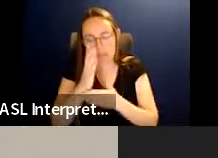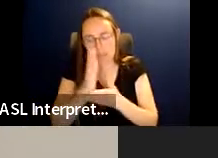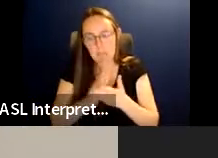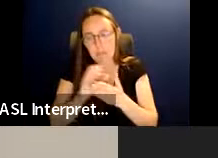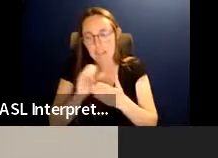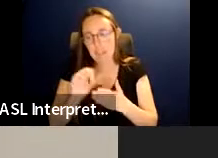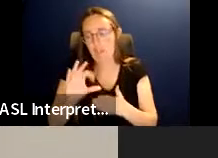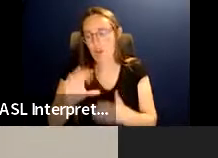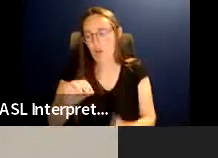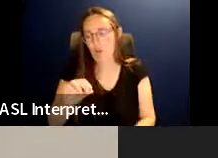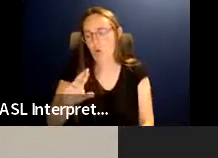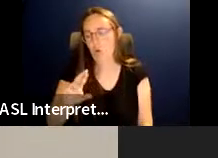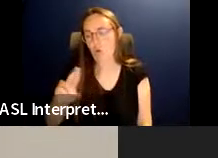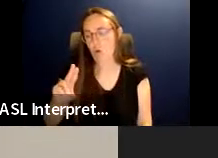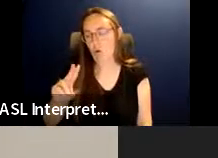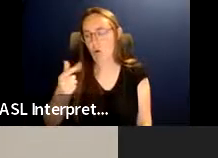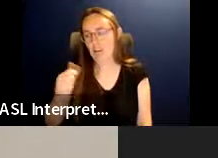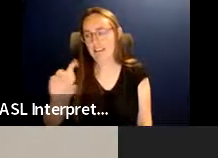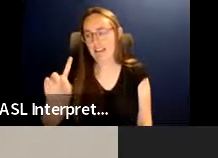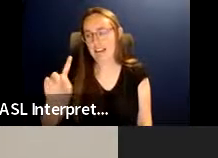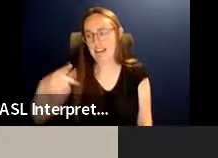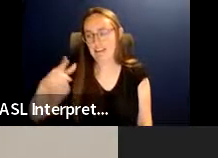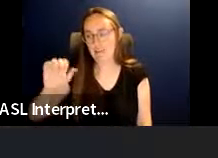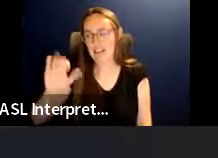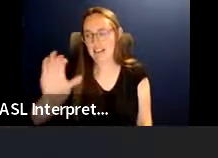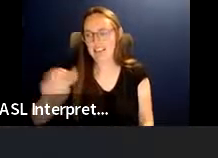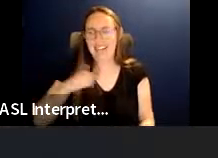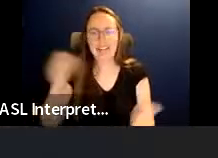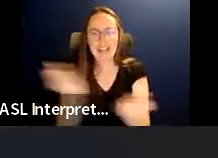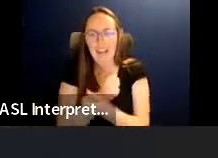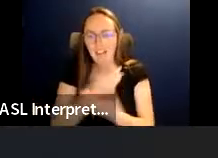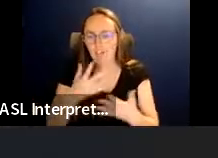corrugated plastic that has everything that we need on it.